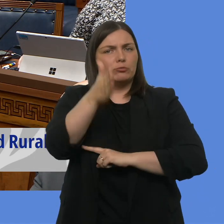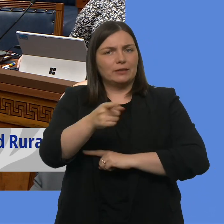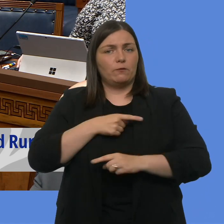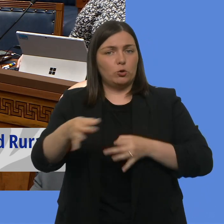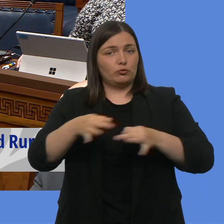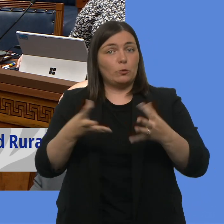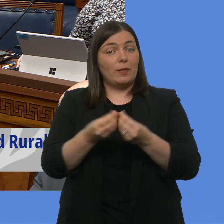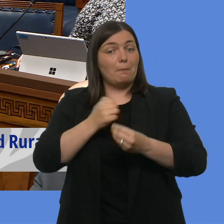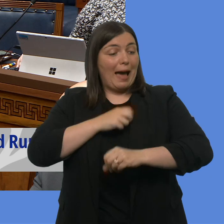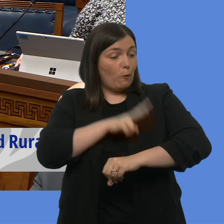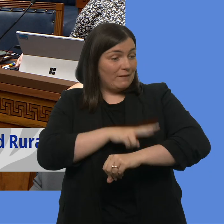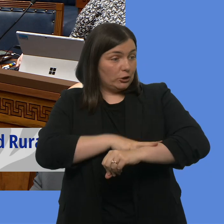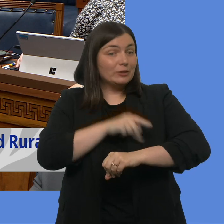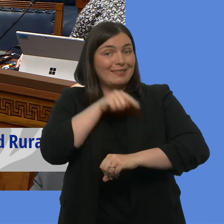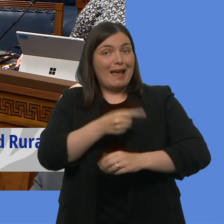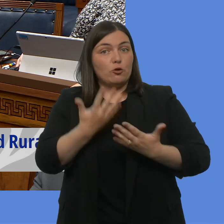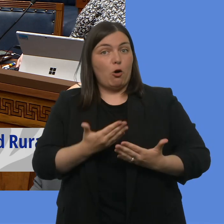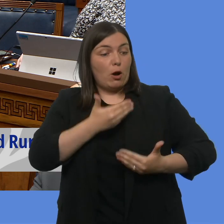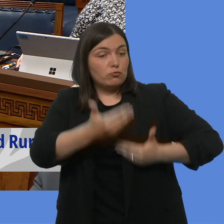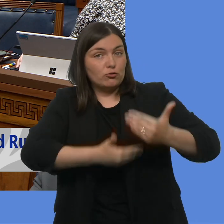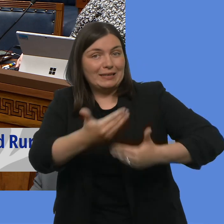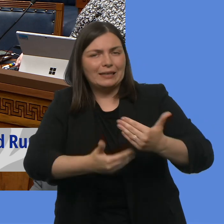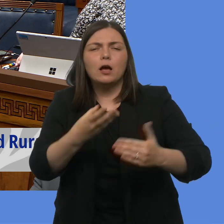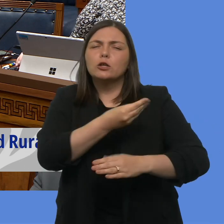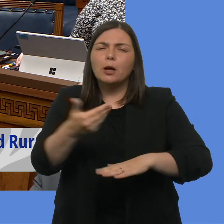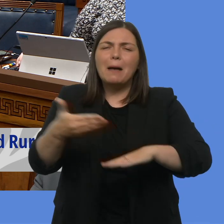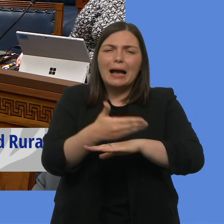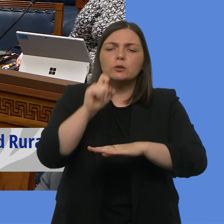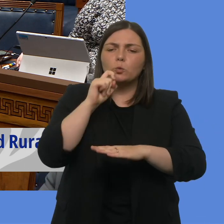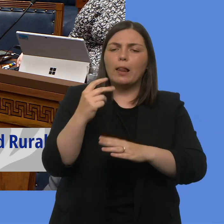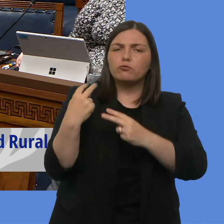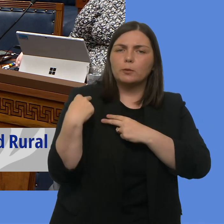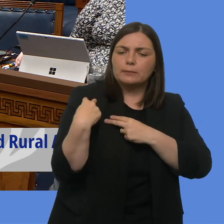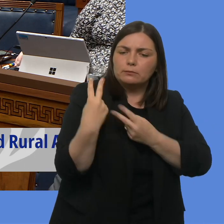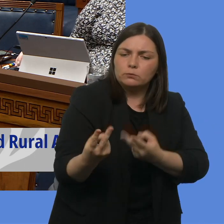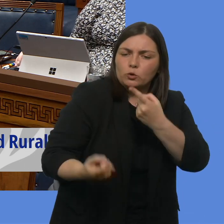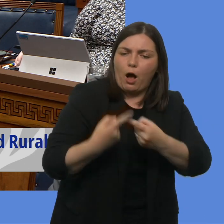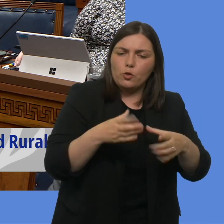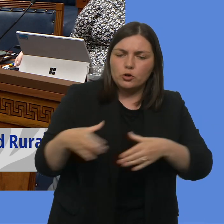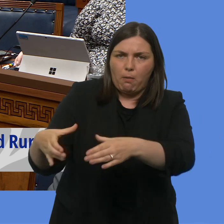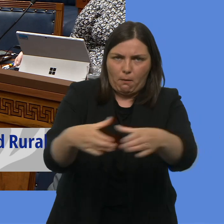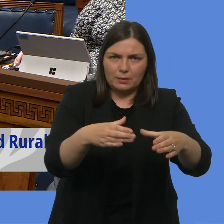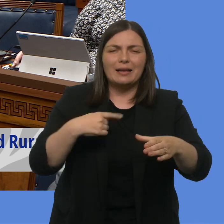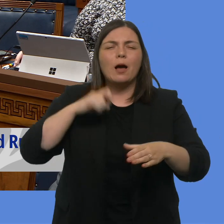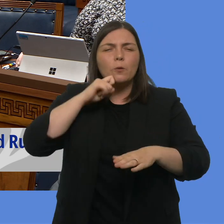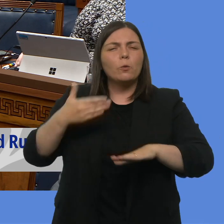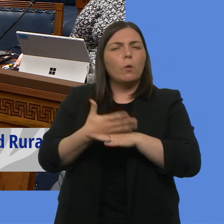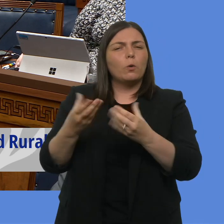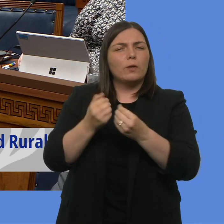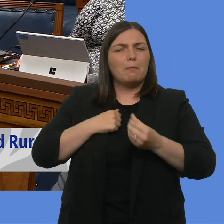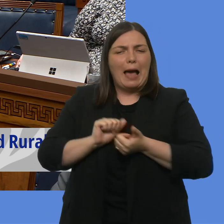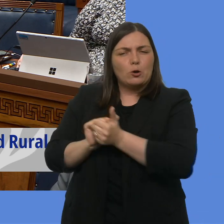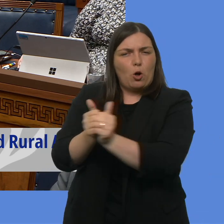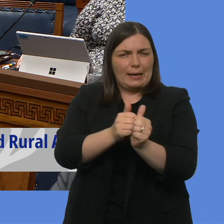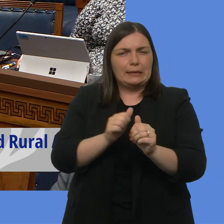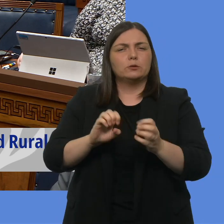progressing it. Some actions will be the responsibility of other departments, as I've outlined, and I will work with my ministerial colleagues to finalise this important cross-cutting strategy.